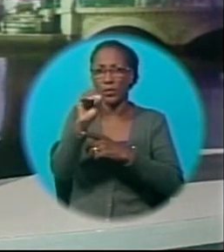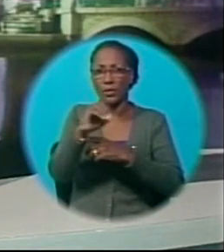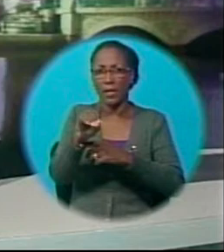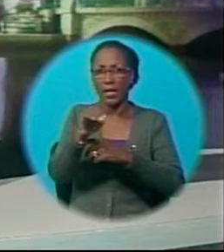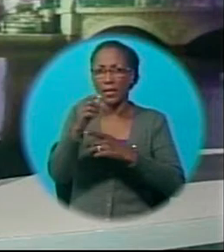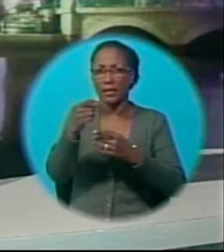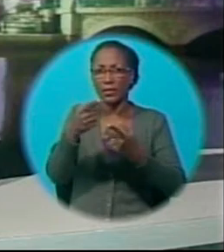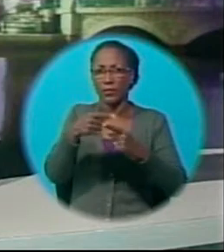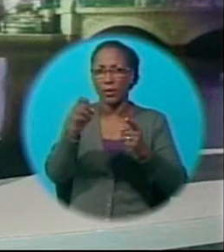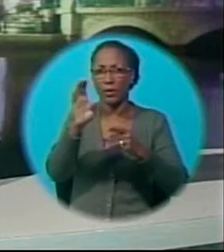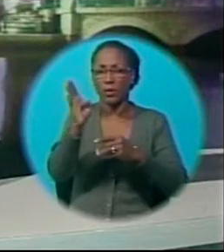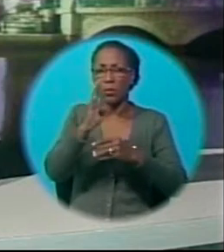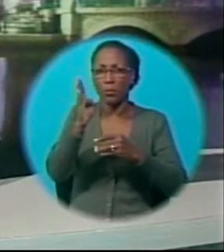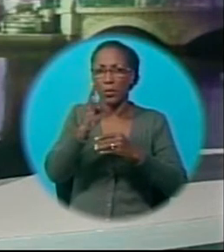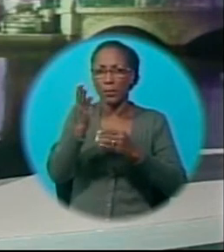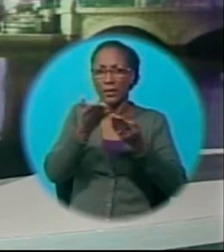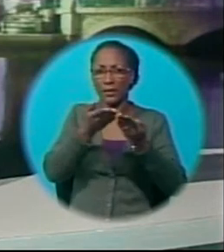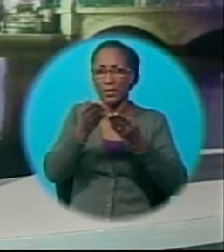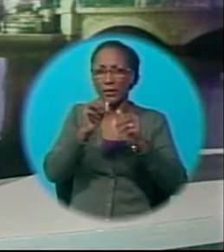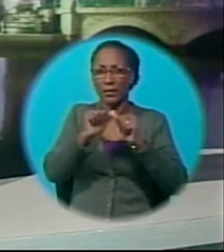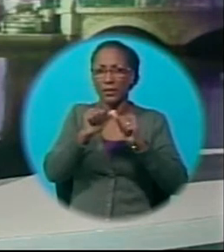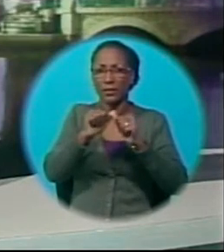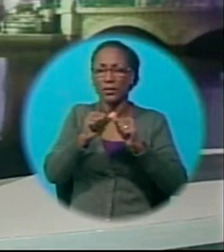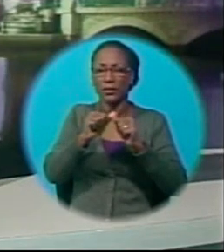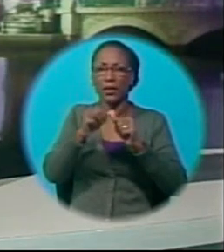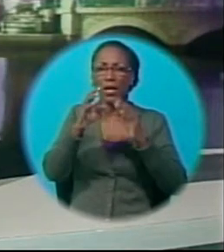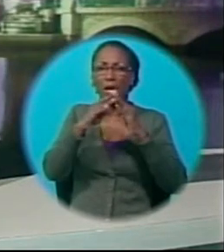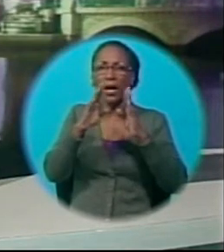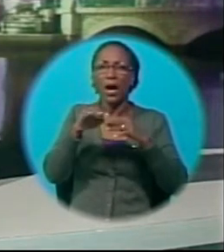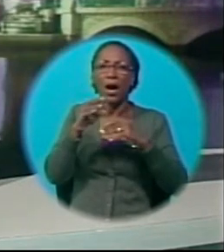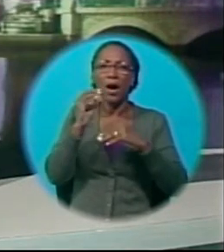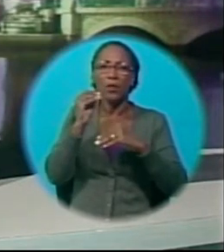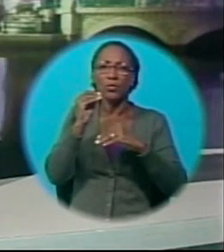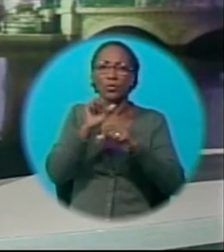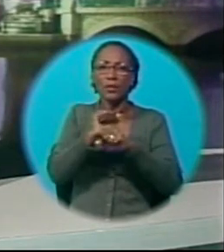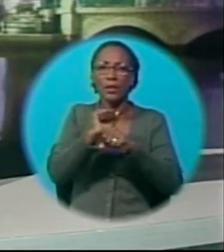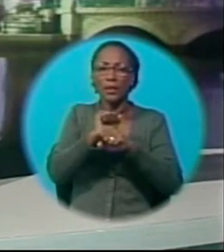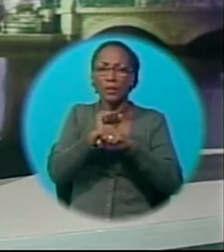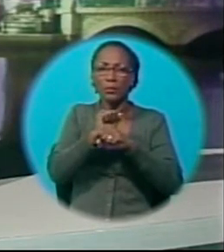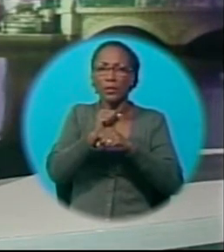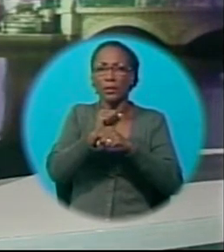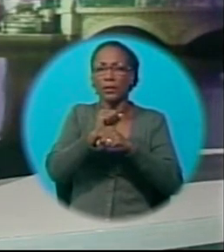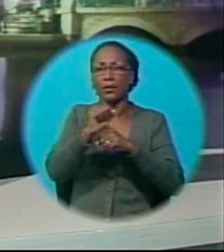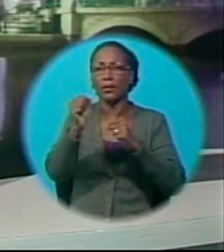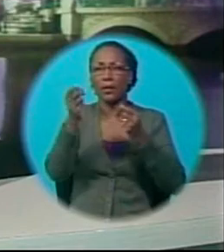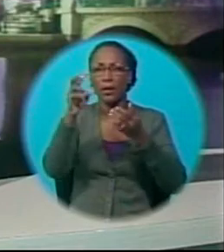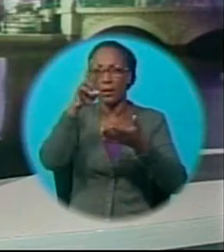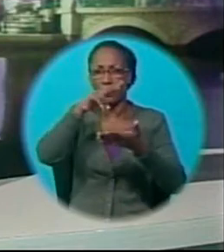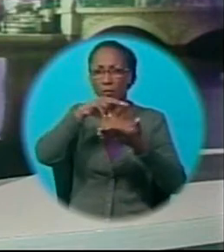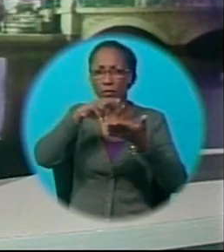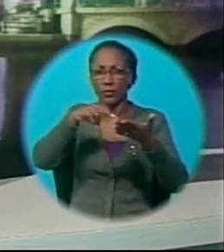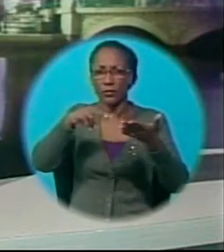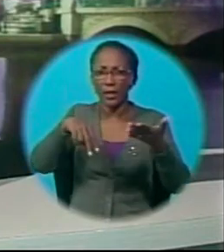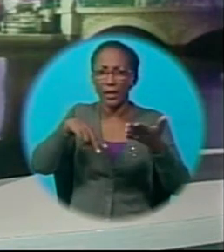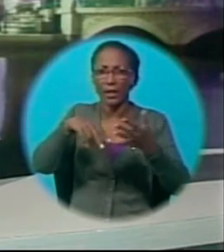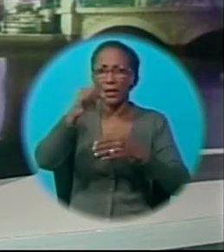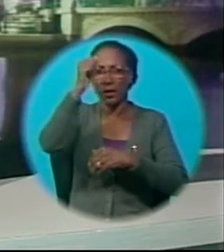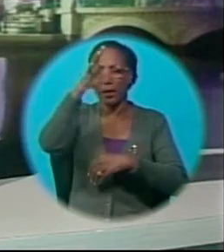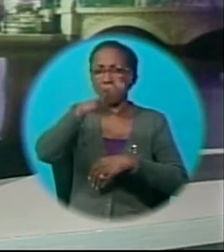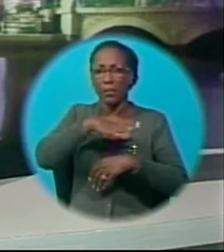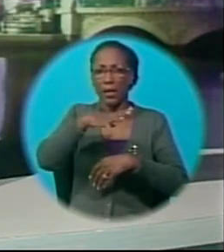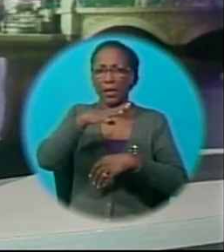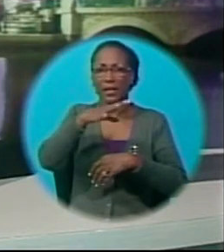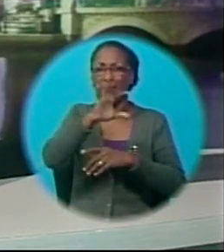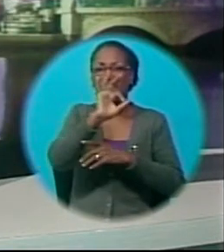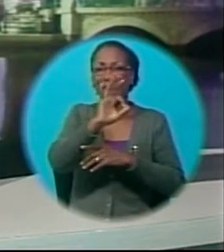Barbados Statistical Service Continuous Household Labor Force Survey. The figures show the unemployment rate among males stood at